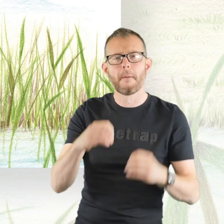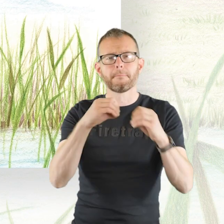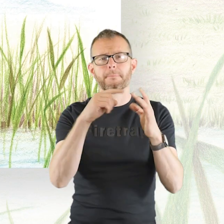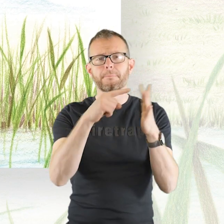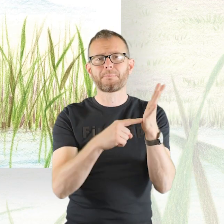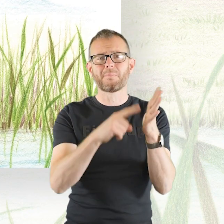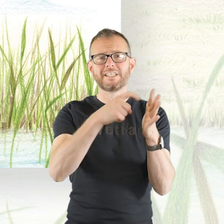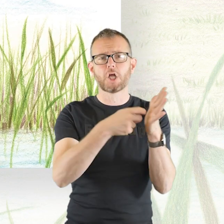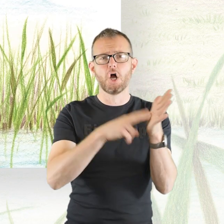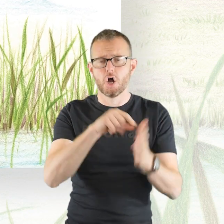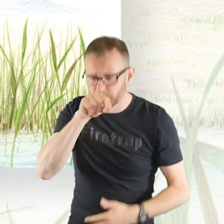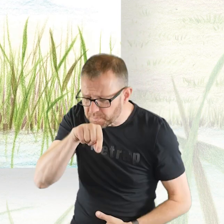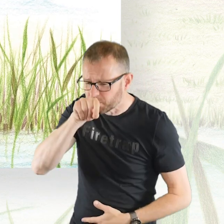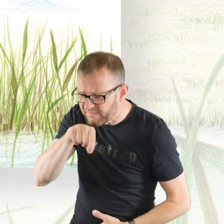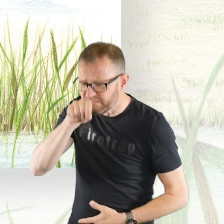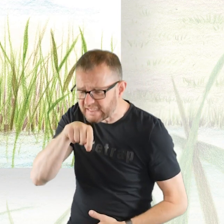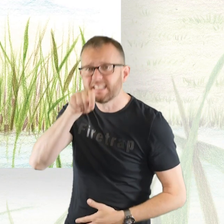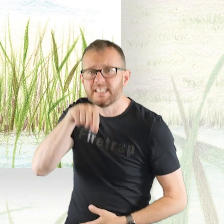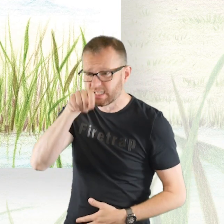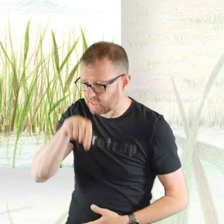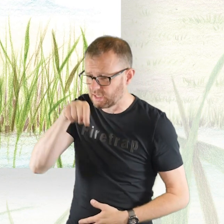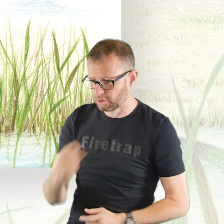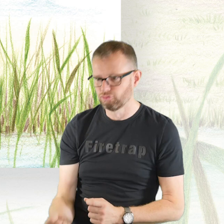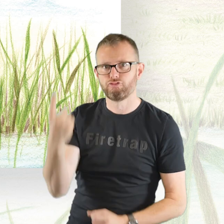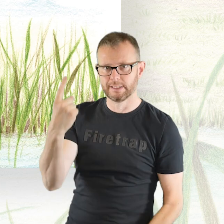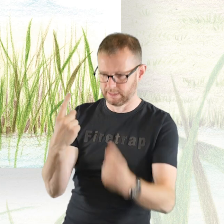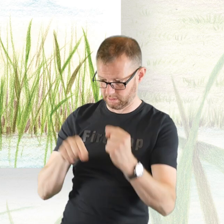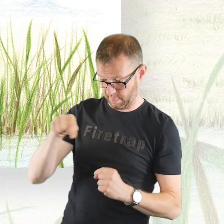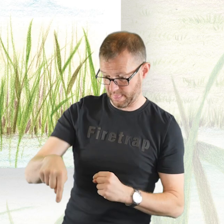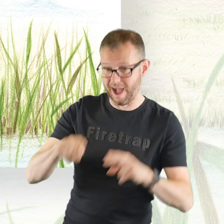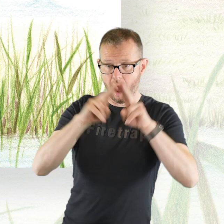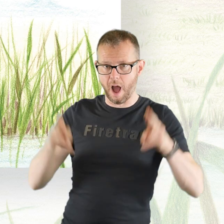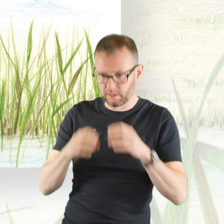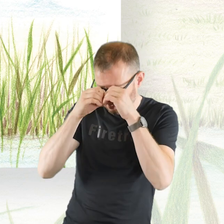A bittern was feeding in the reeds in front of the hide.